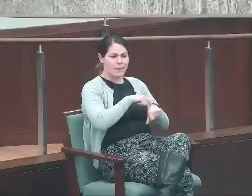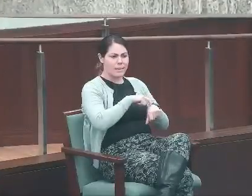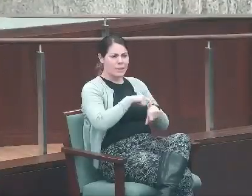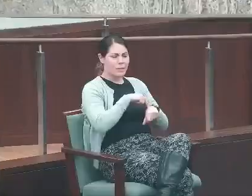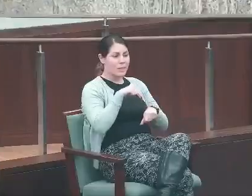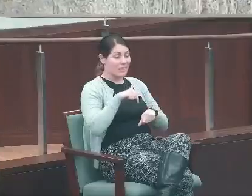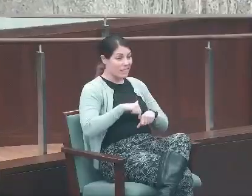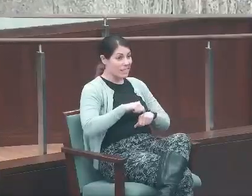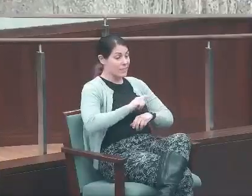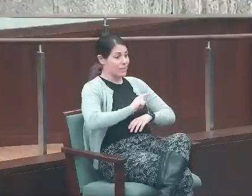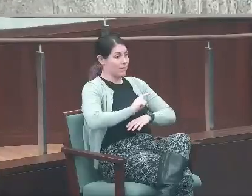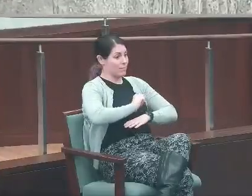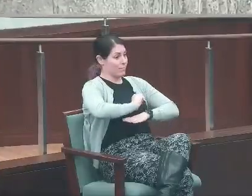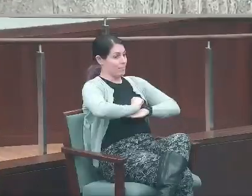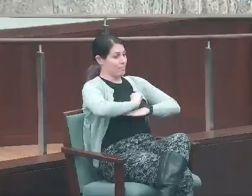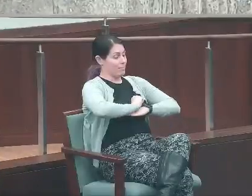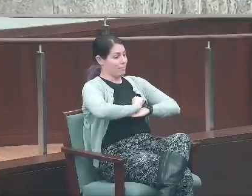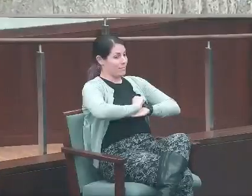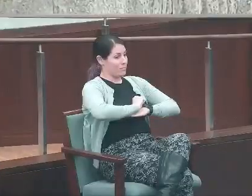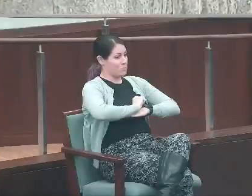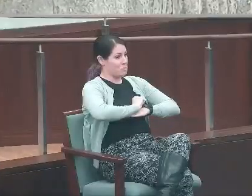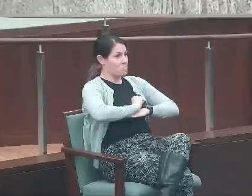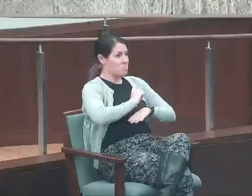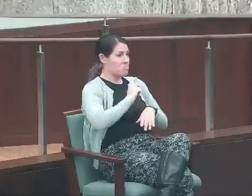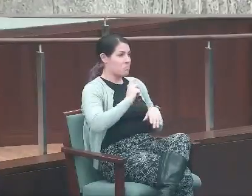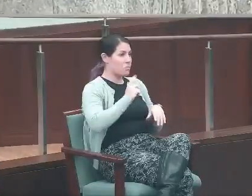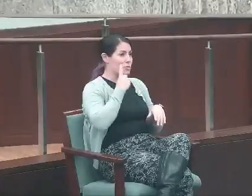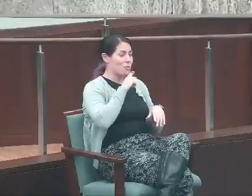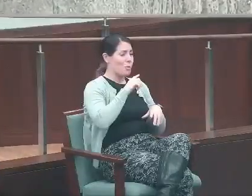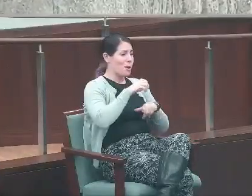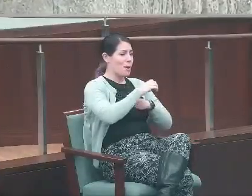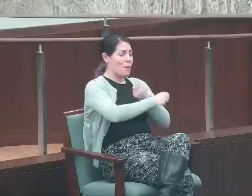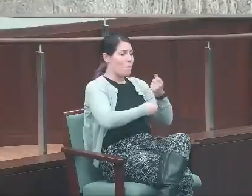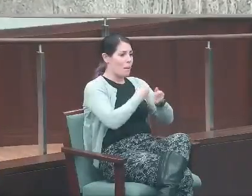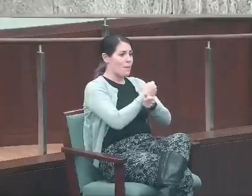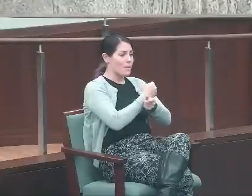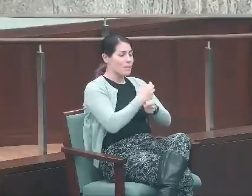this Bima was for the bat mitzvah of my younger